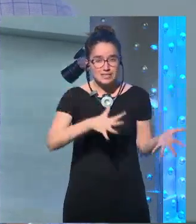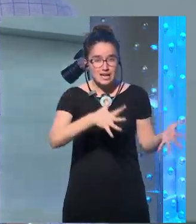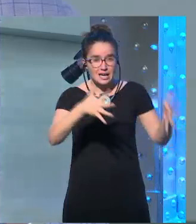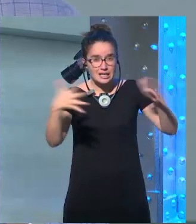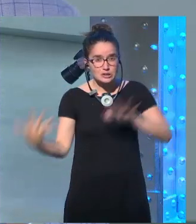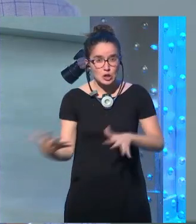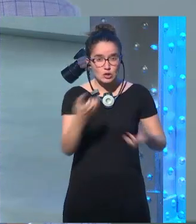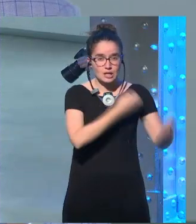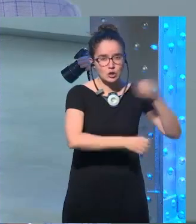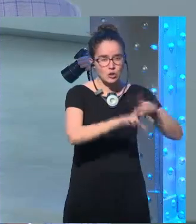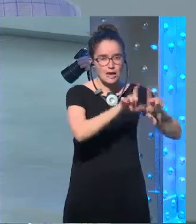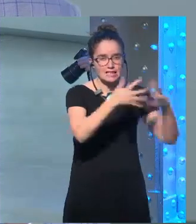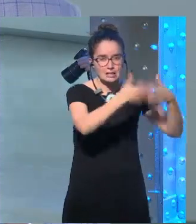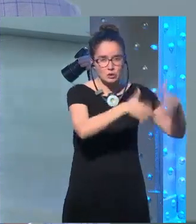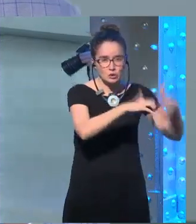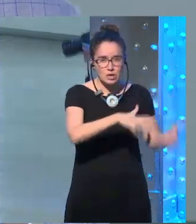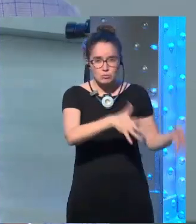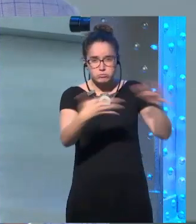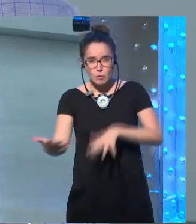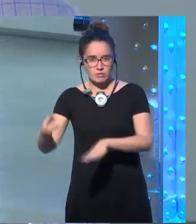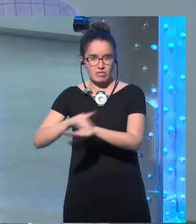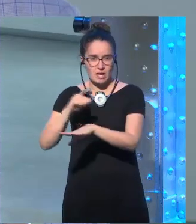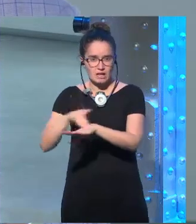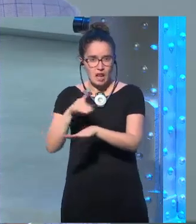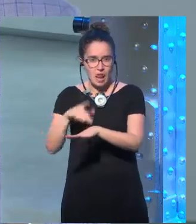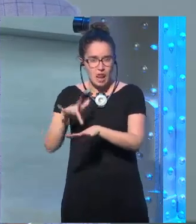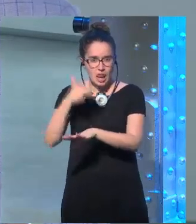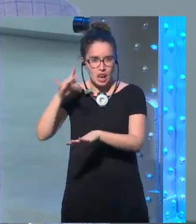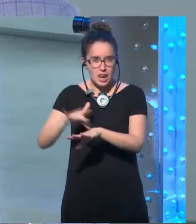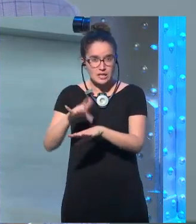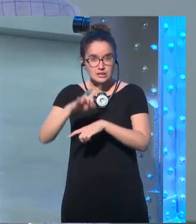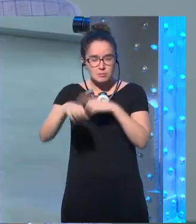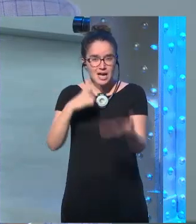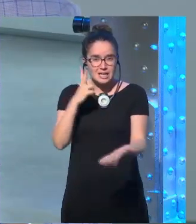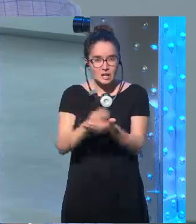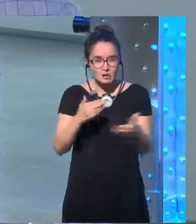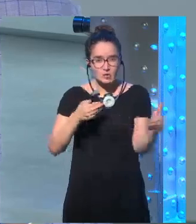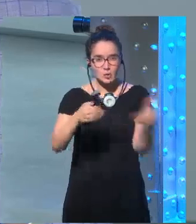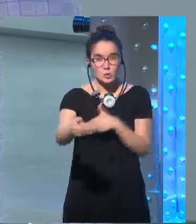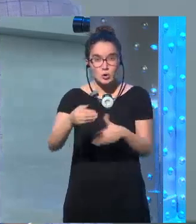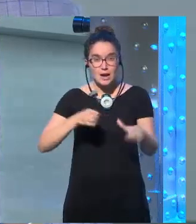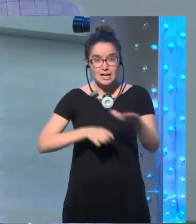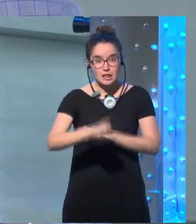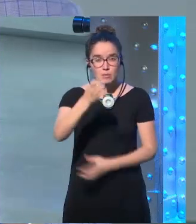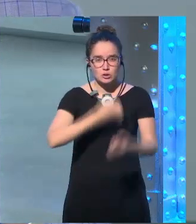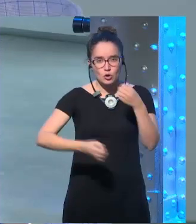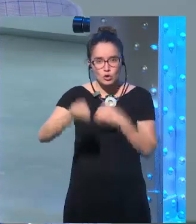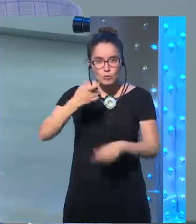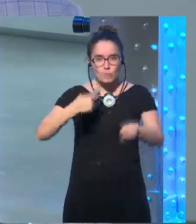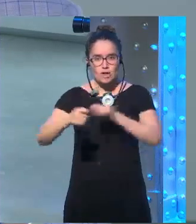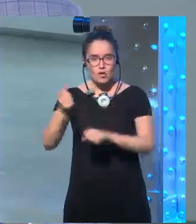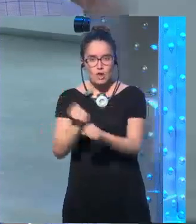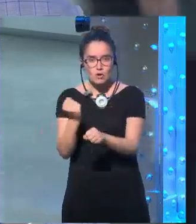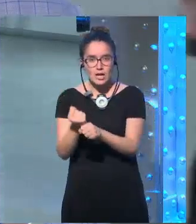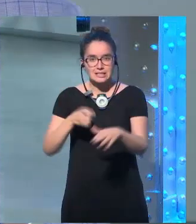with transition of industrial economies to digital economies. He also deals with future challenges for